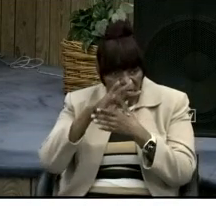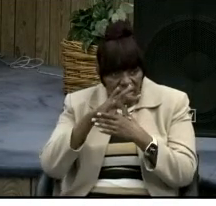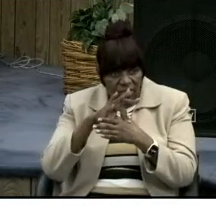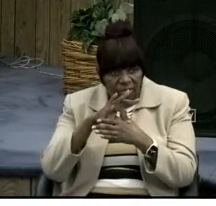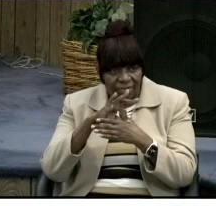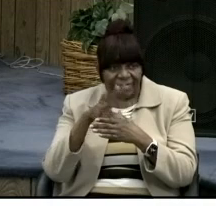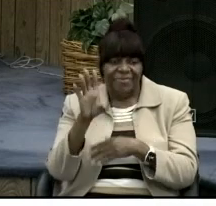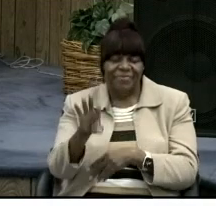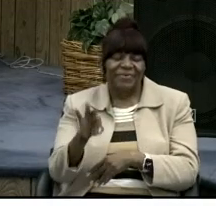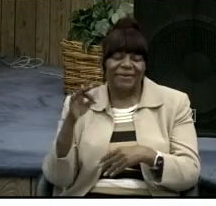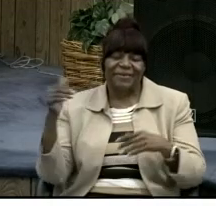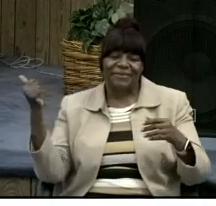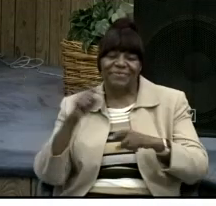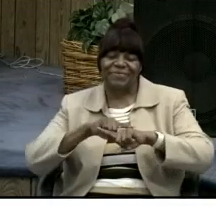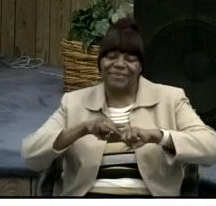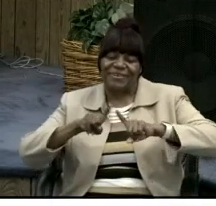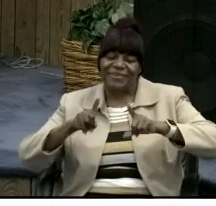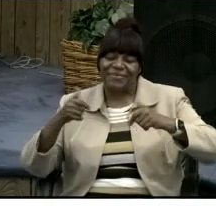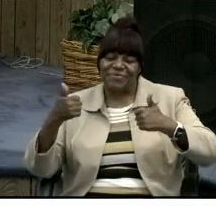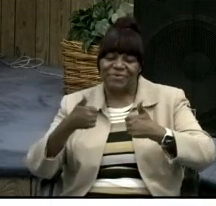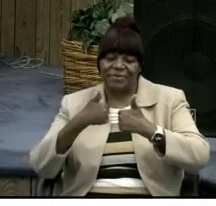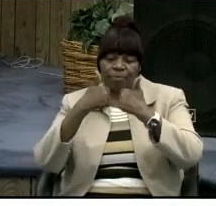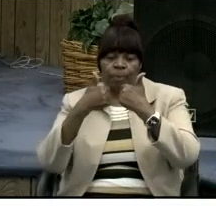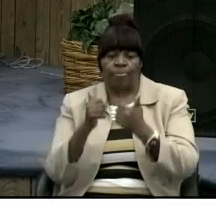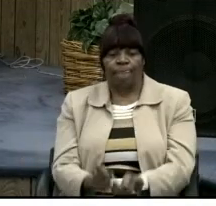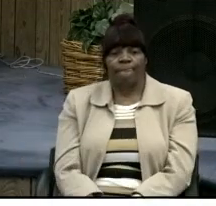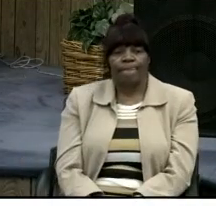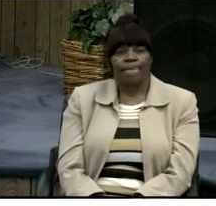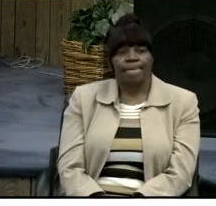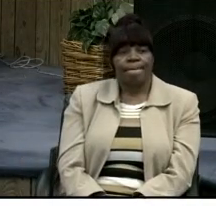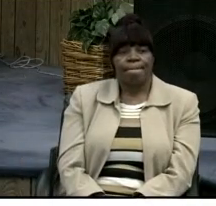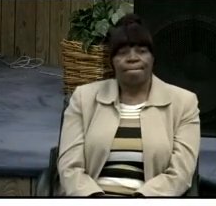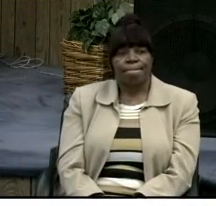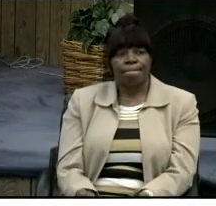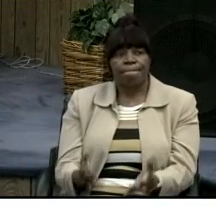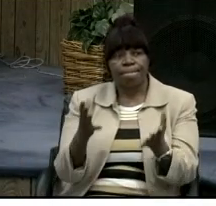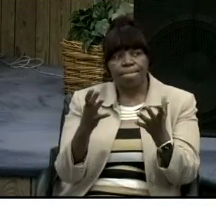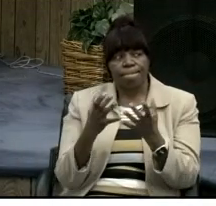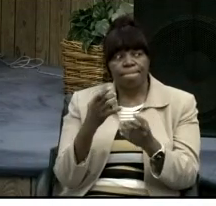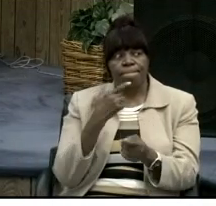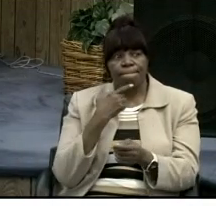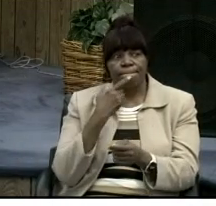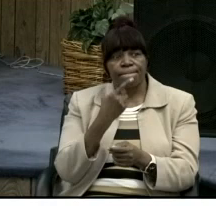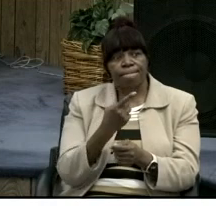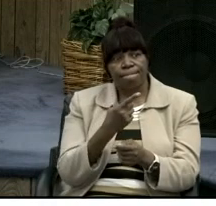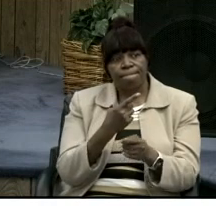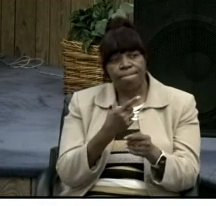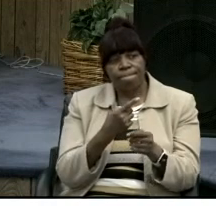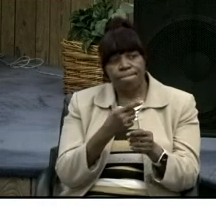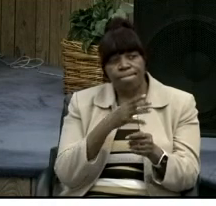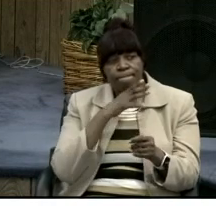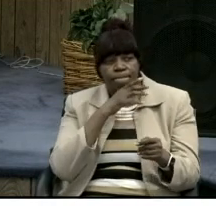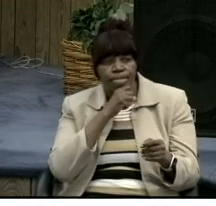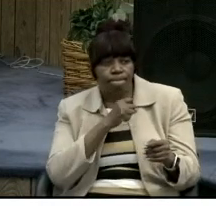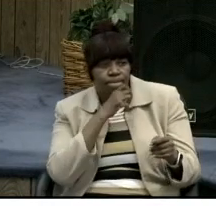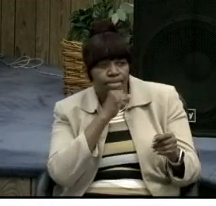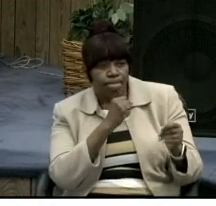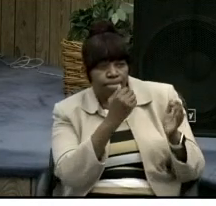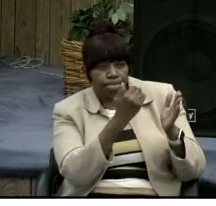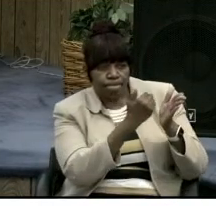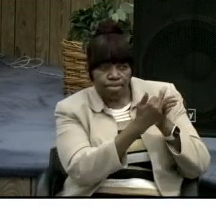for the last 10 days. I'll leave that to you. But I want to show you on the orange line there, on day 21 to